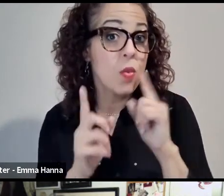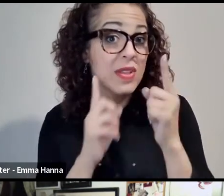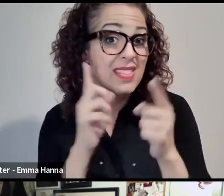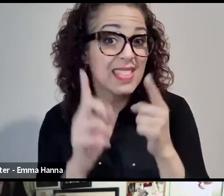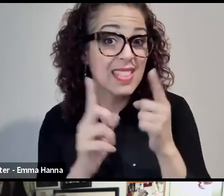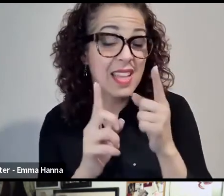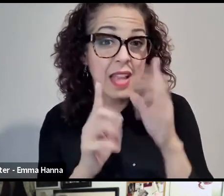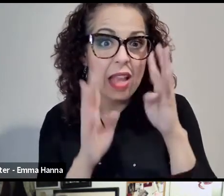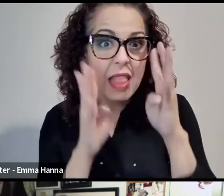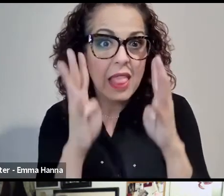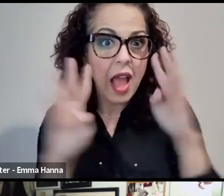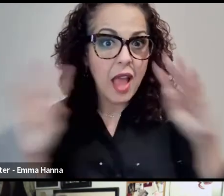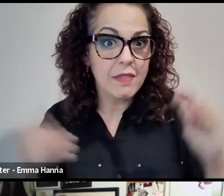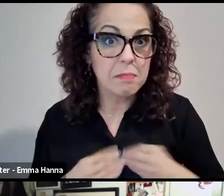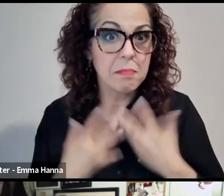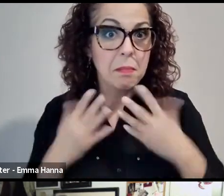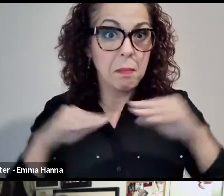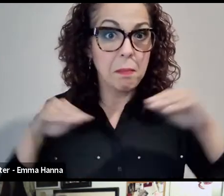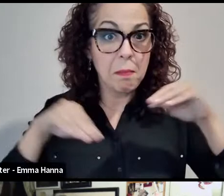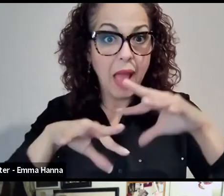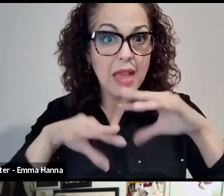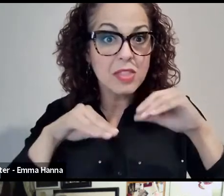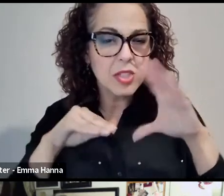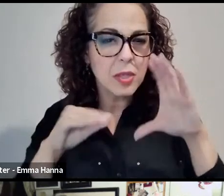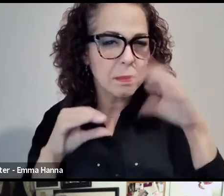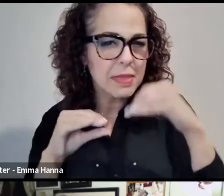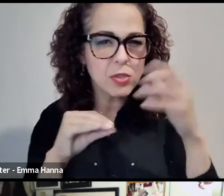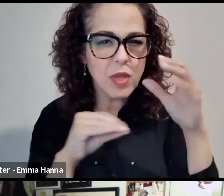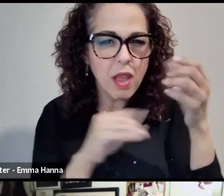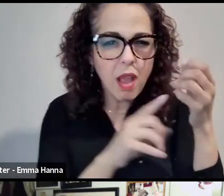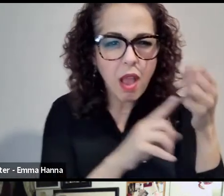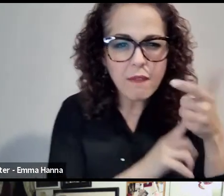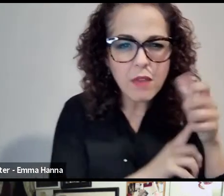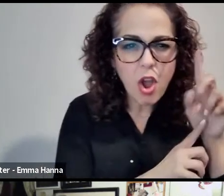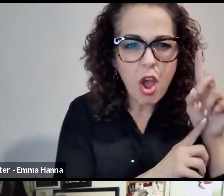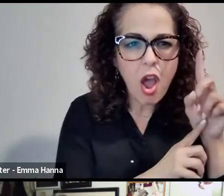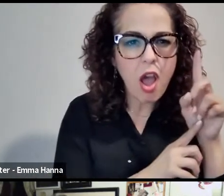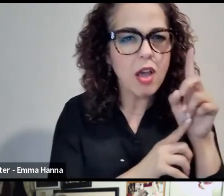by magic or mystery of God and or the supernatural?